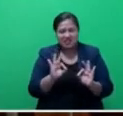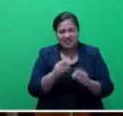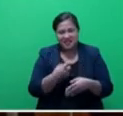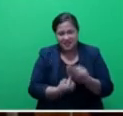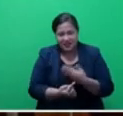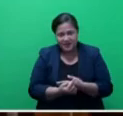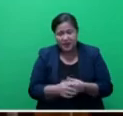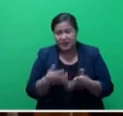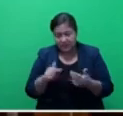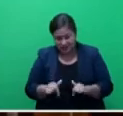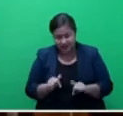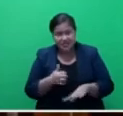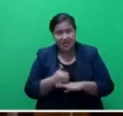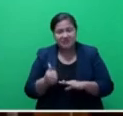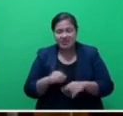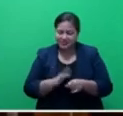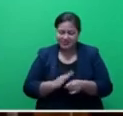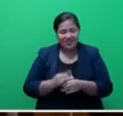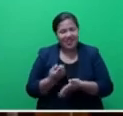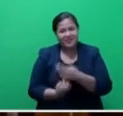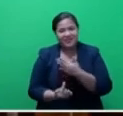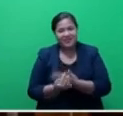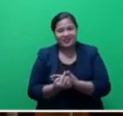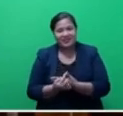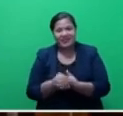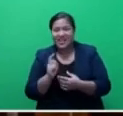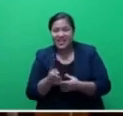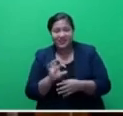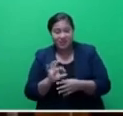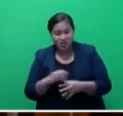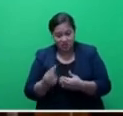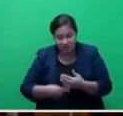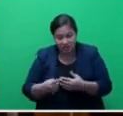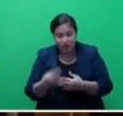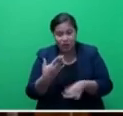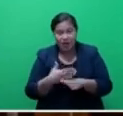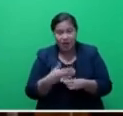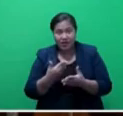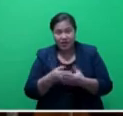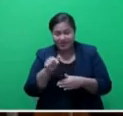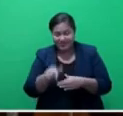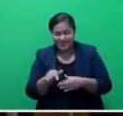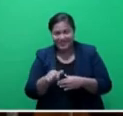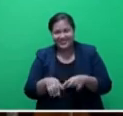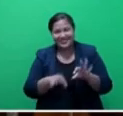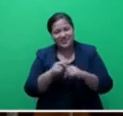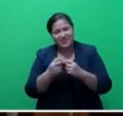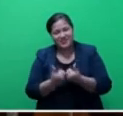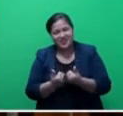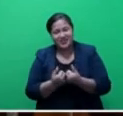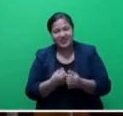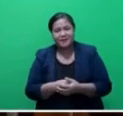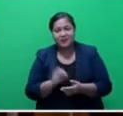government, Mr. Speaker, sir, that has made it happen. Had it not been for the continued investment in the particular scheme, it would be impossible